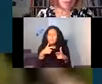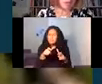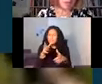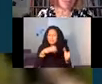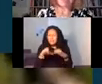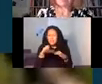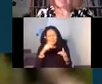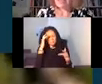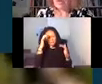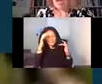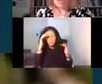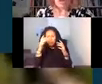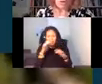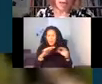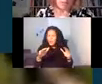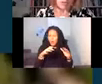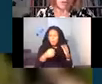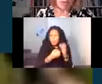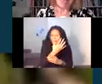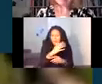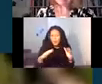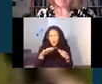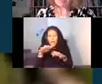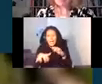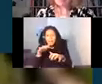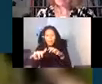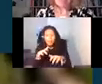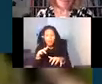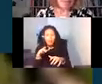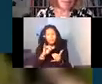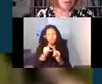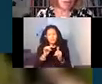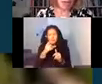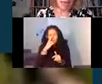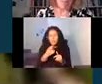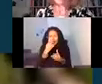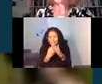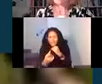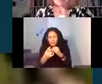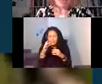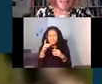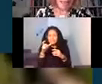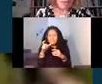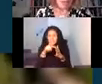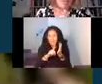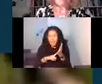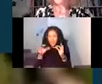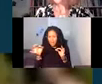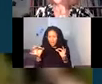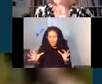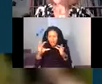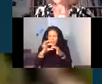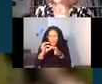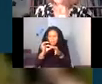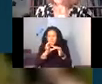outstanding mysteries. They're neither plants nor animals, yet sometimes independent cells collaborate and act as if they